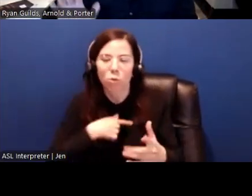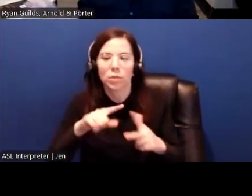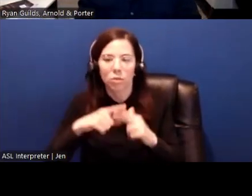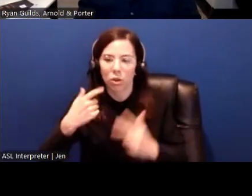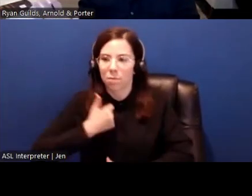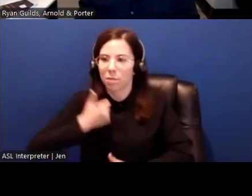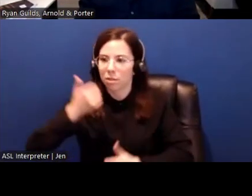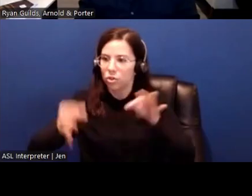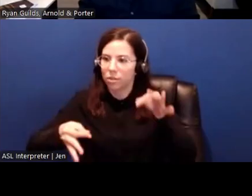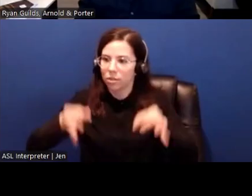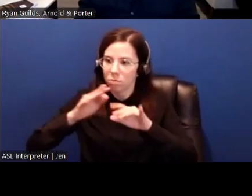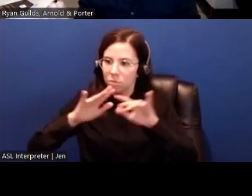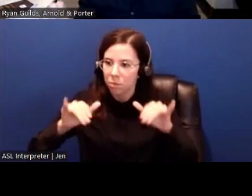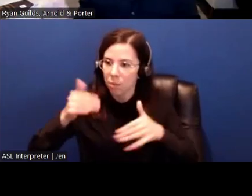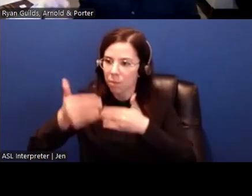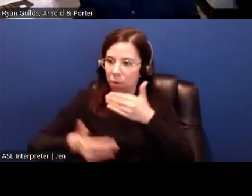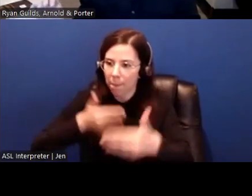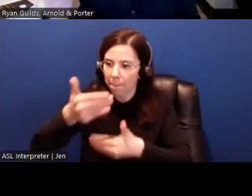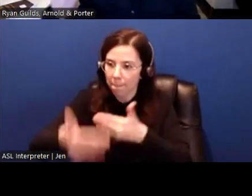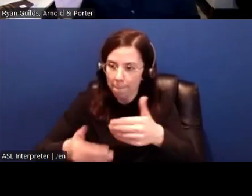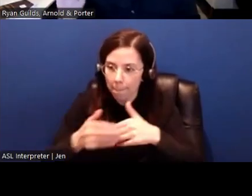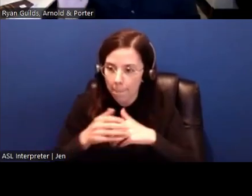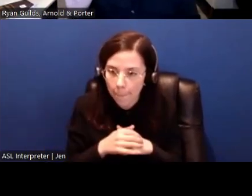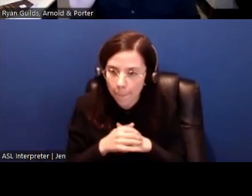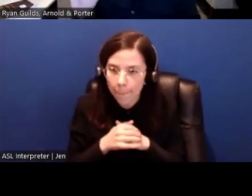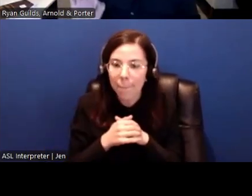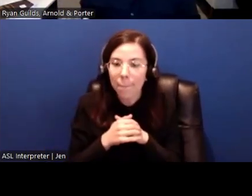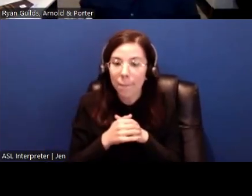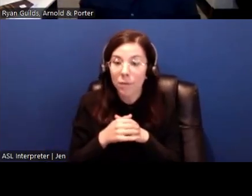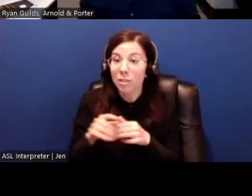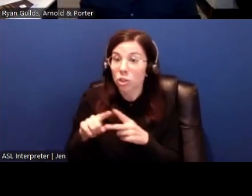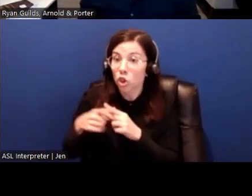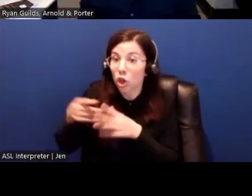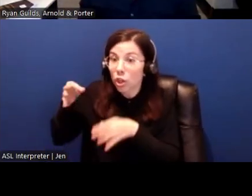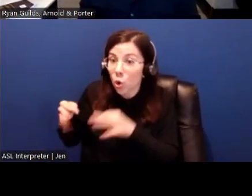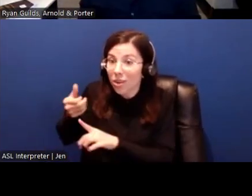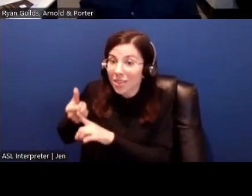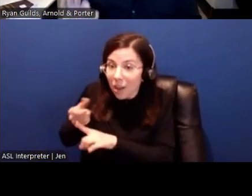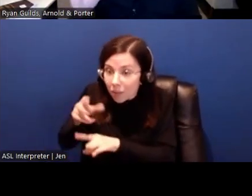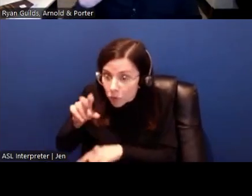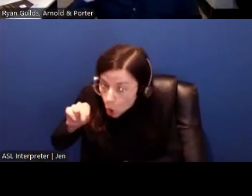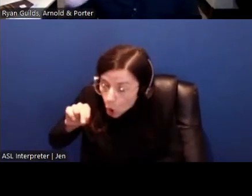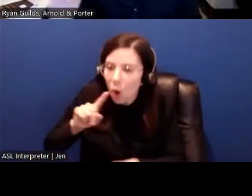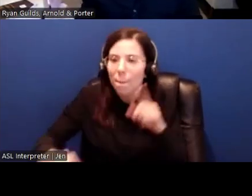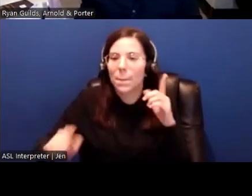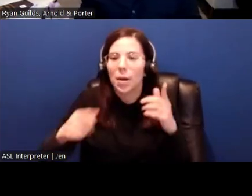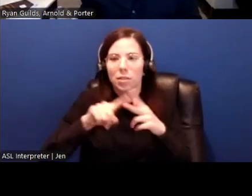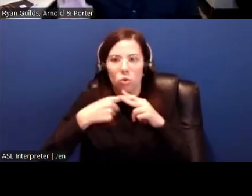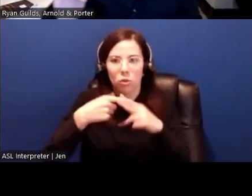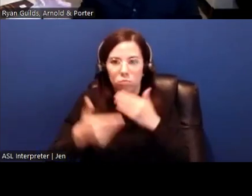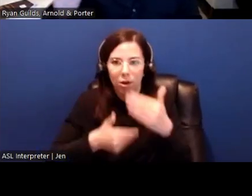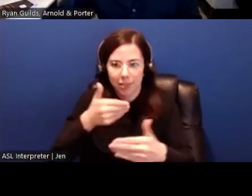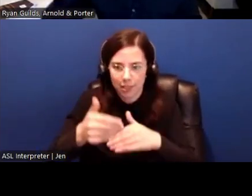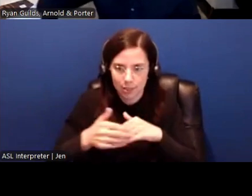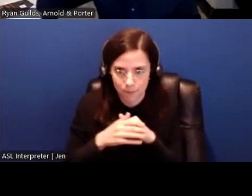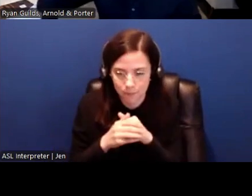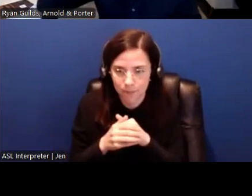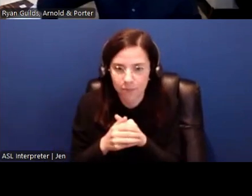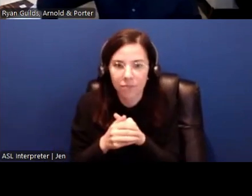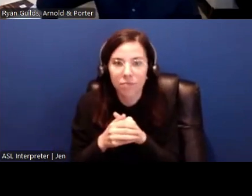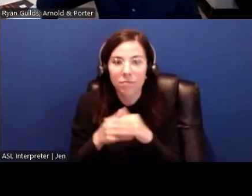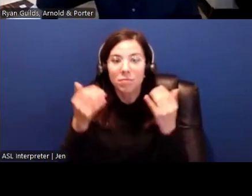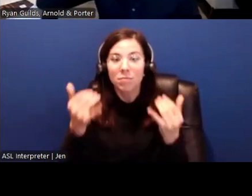It doesn't trigger a court, but it triggers the beginning of that process. Once a case is preferred,